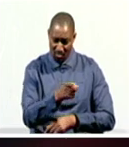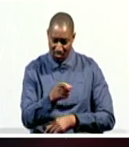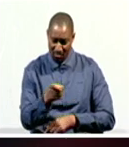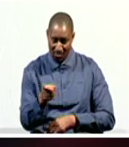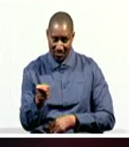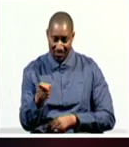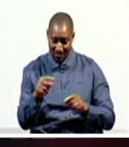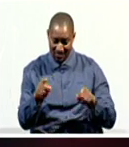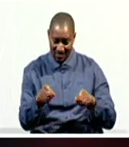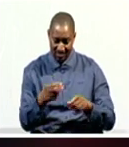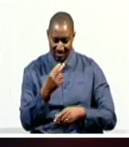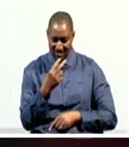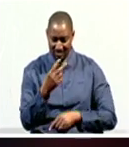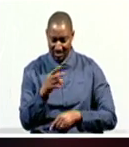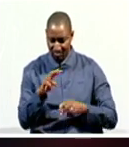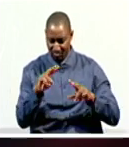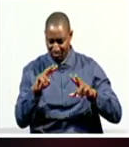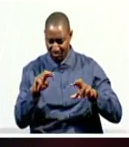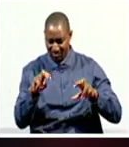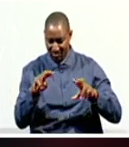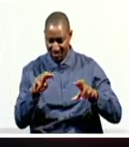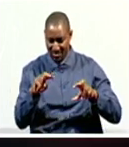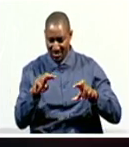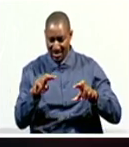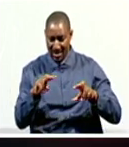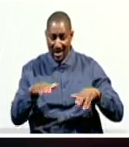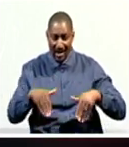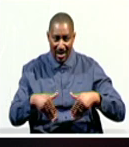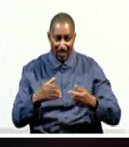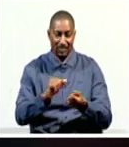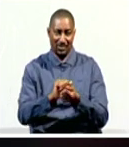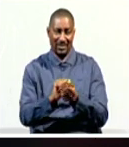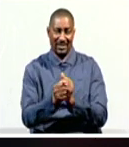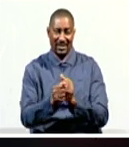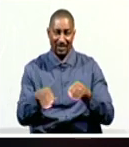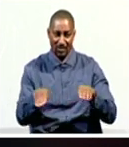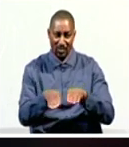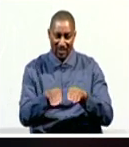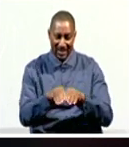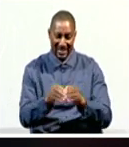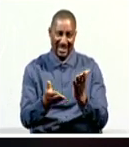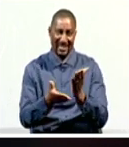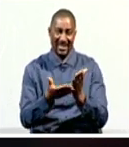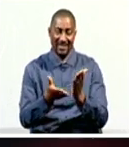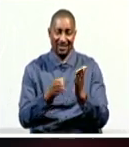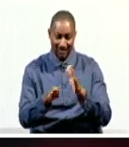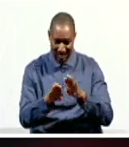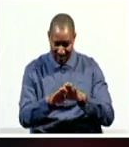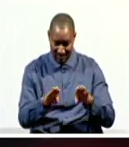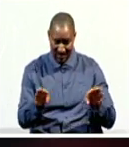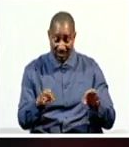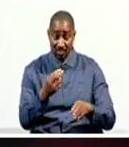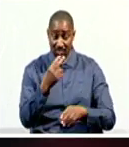was to say, how do we make competency not a problem in HPP2? You look at resources,